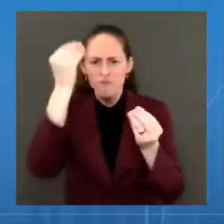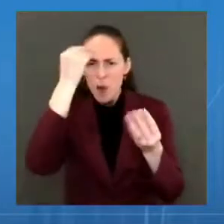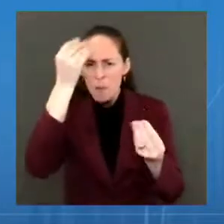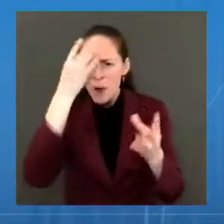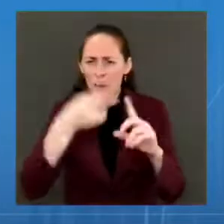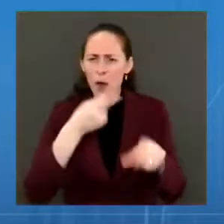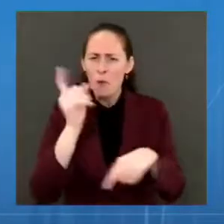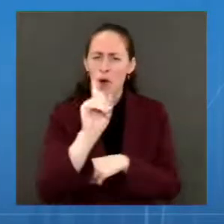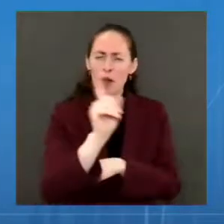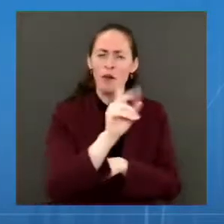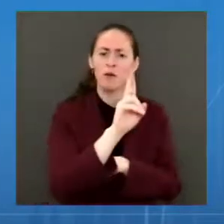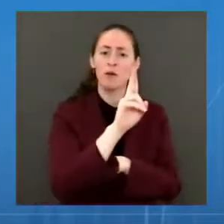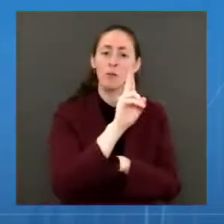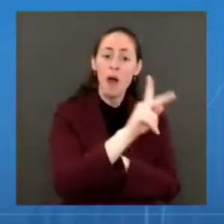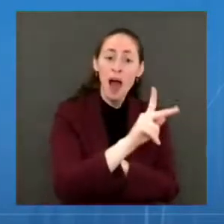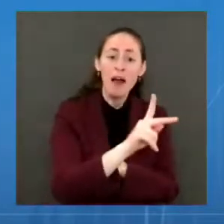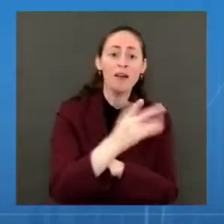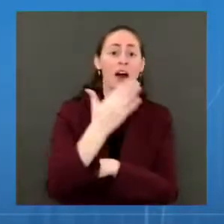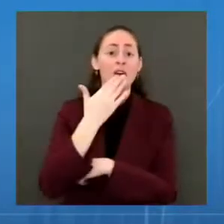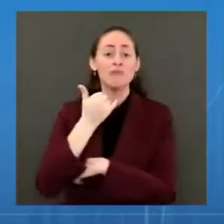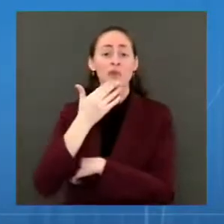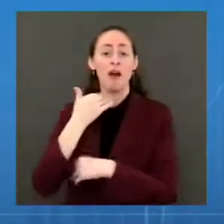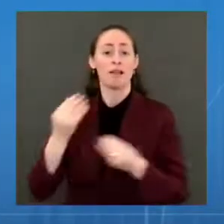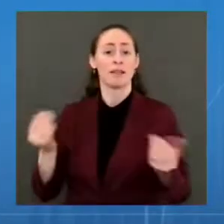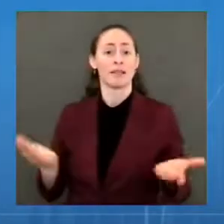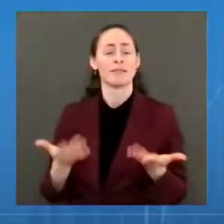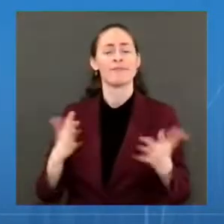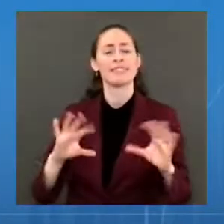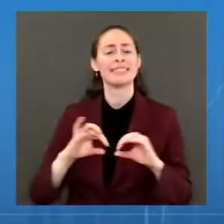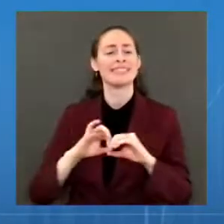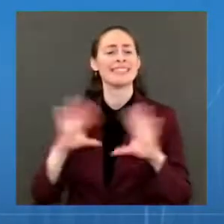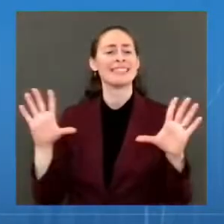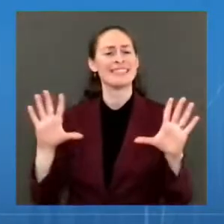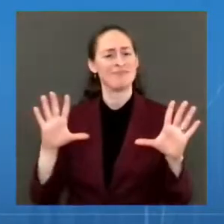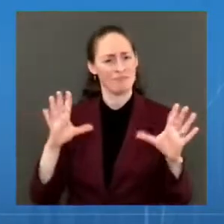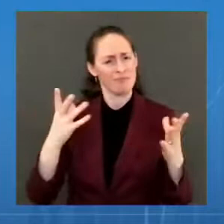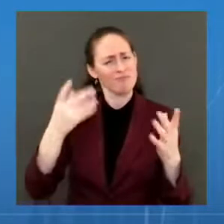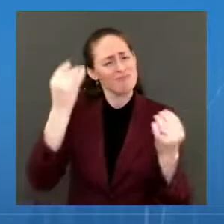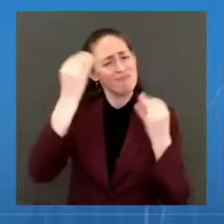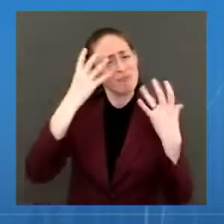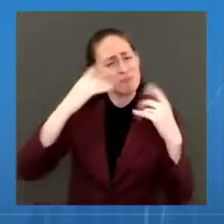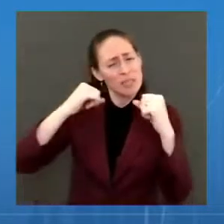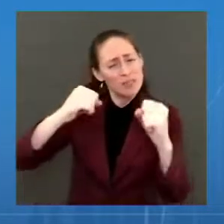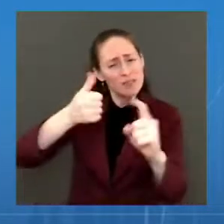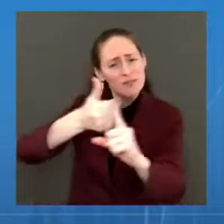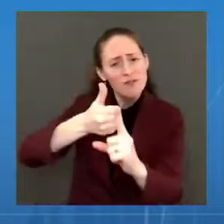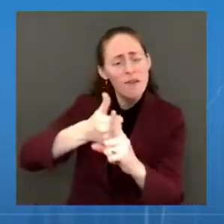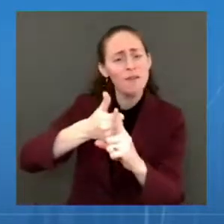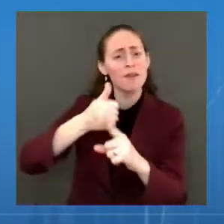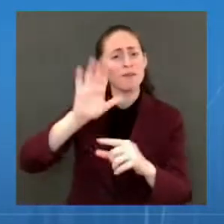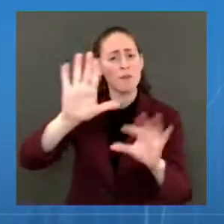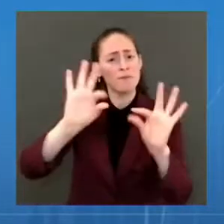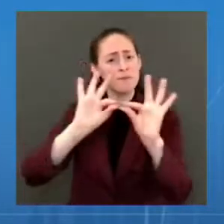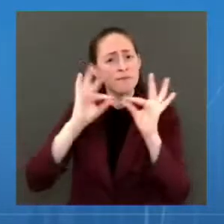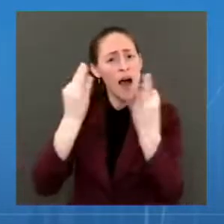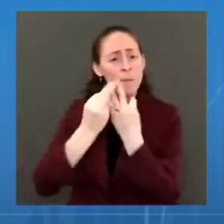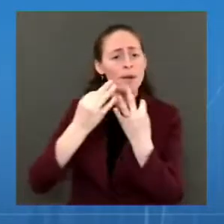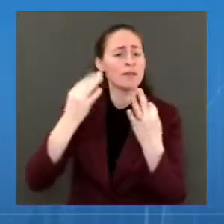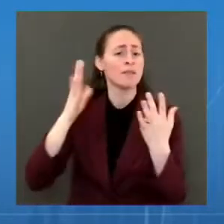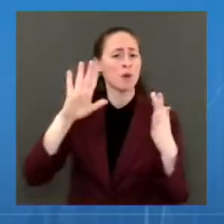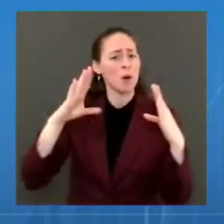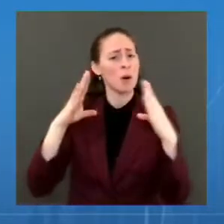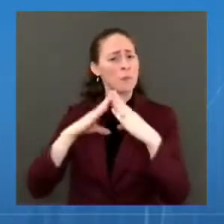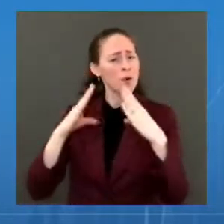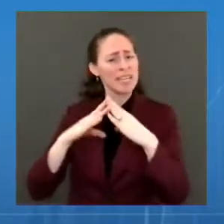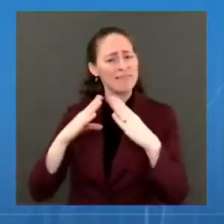enhance protection. And so protect yourself, your family, and your community by getting boosted